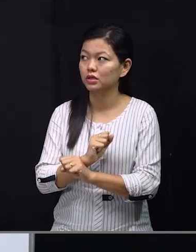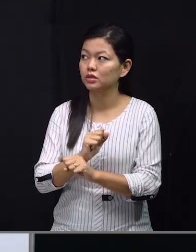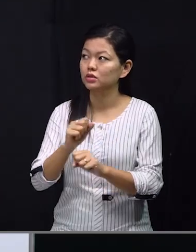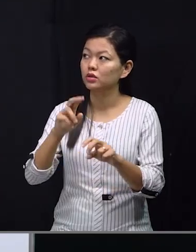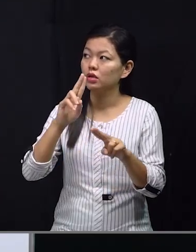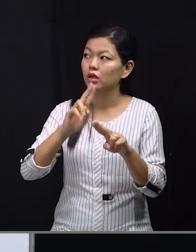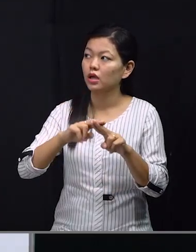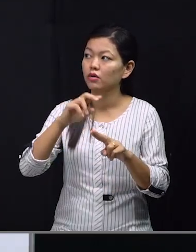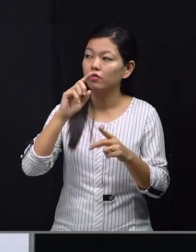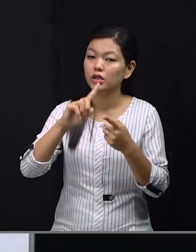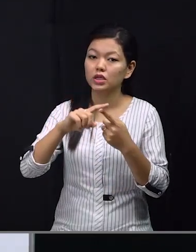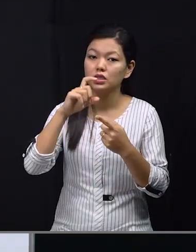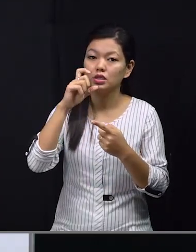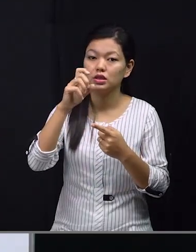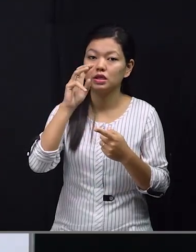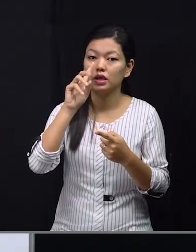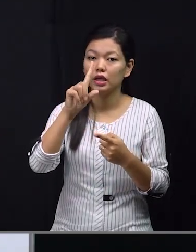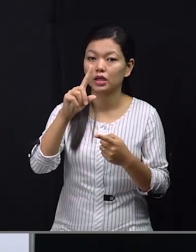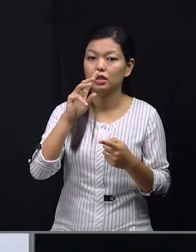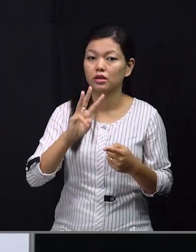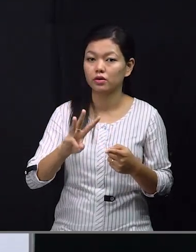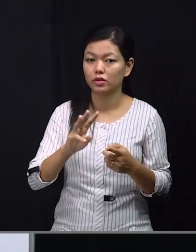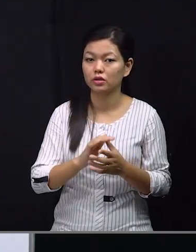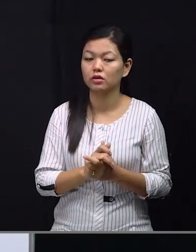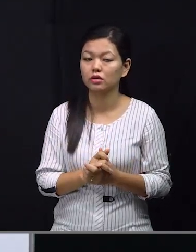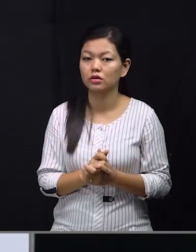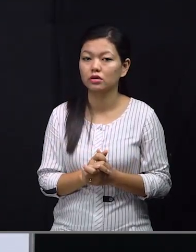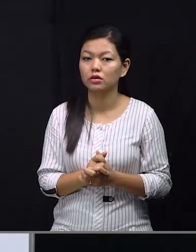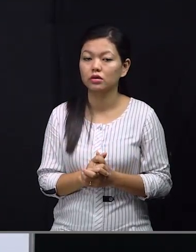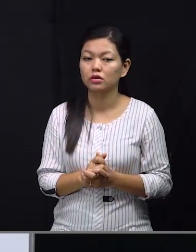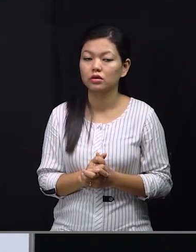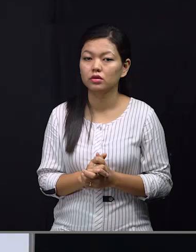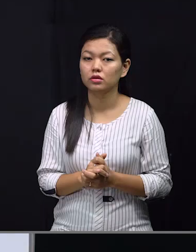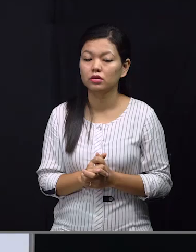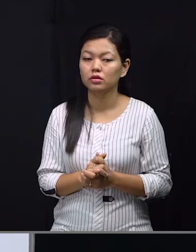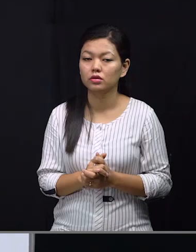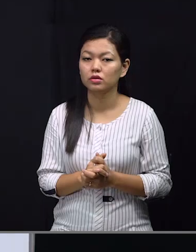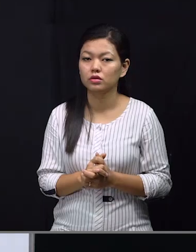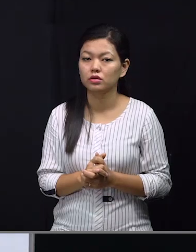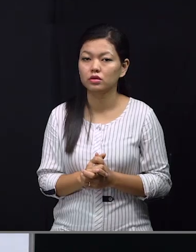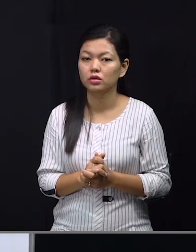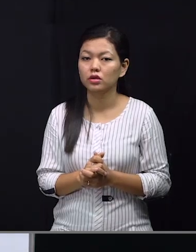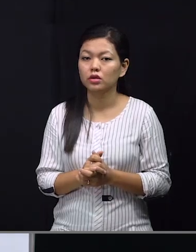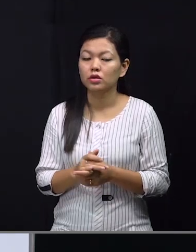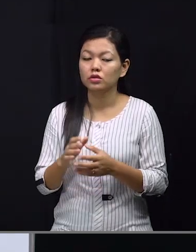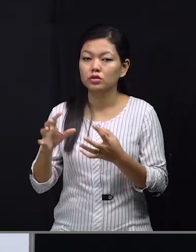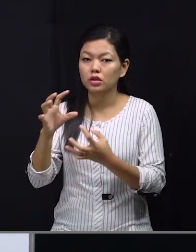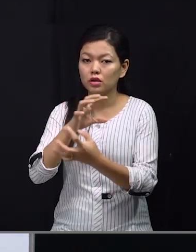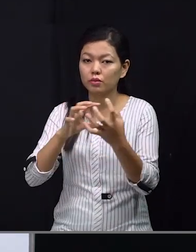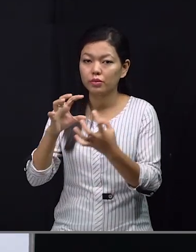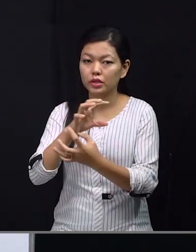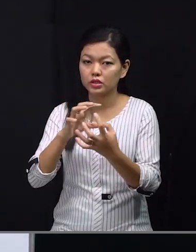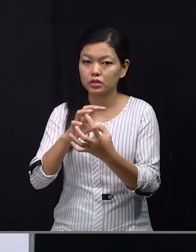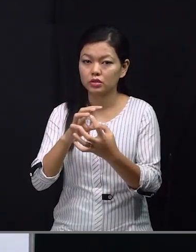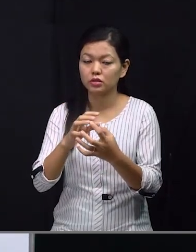Substitution takes place at O2 and bara position. So usually we get a mixture of O2 and bara